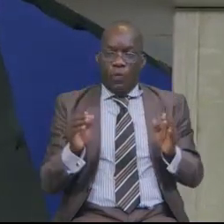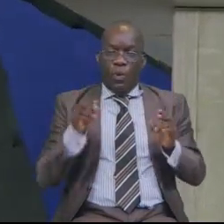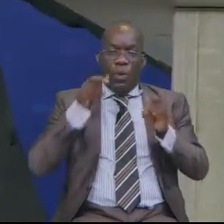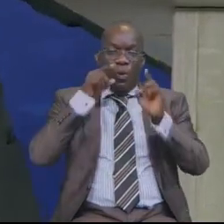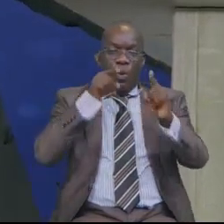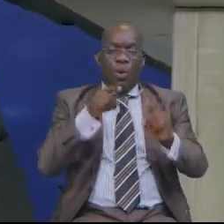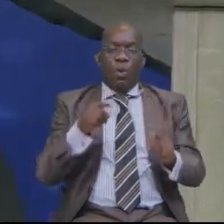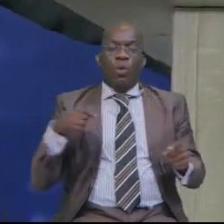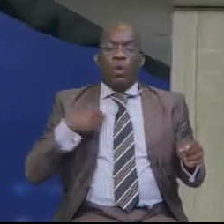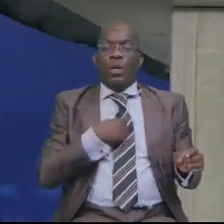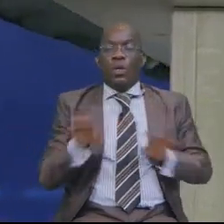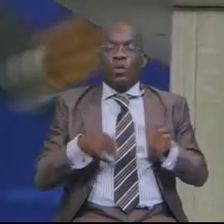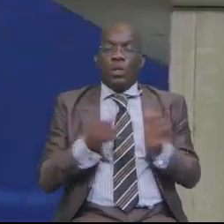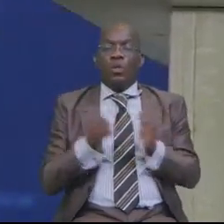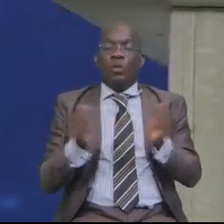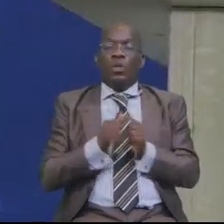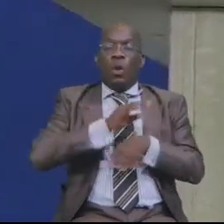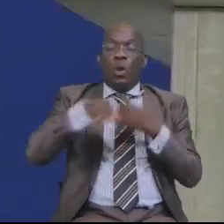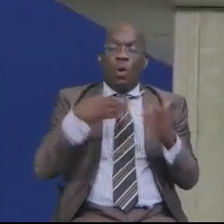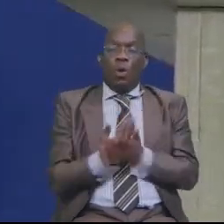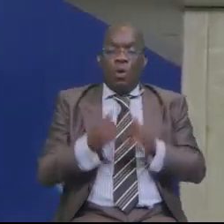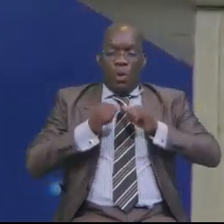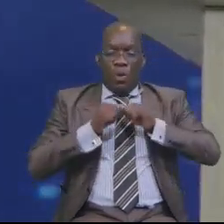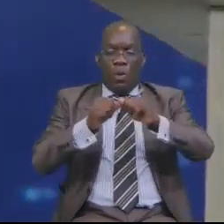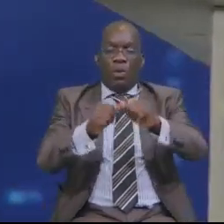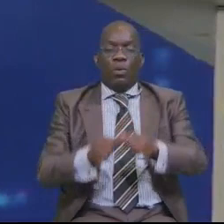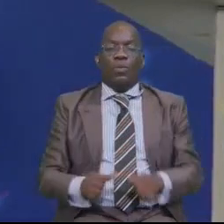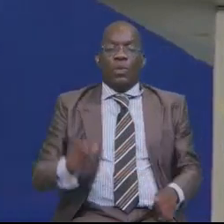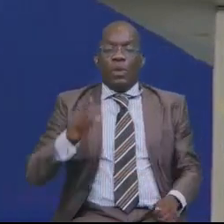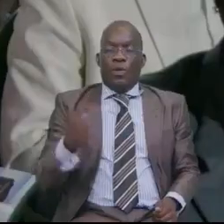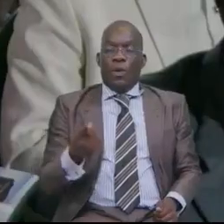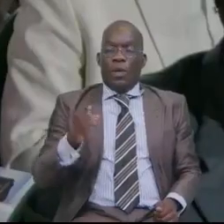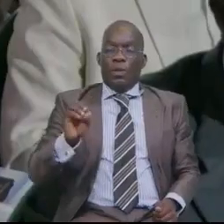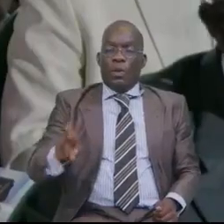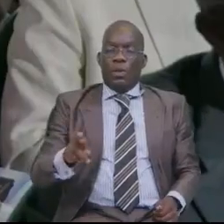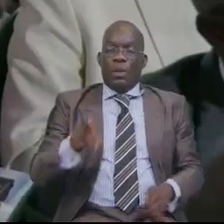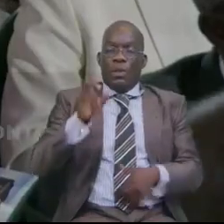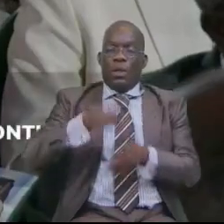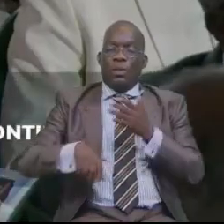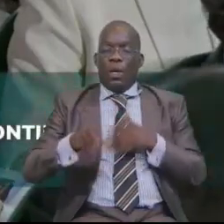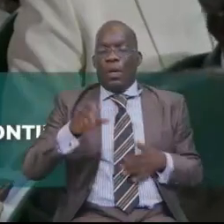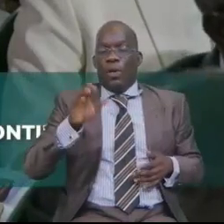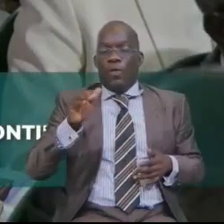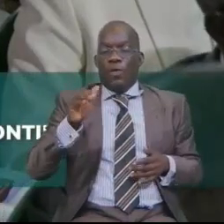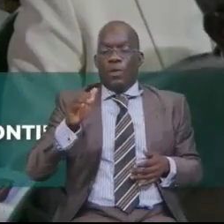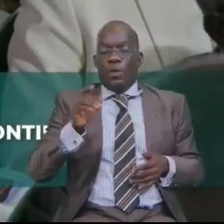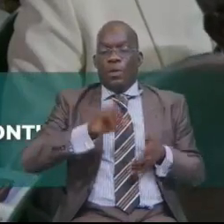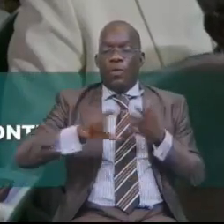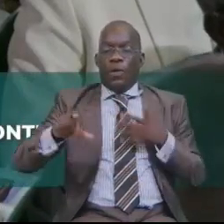all consistency. In 1 Corinthians chapter 15, I'm reading from verse 10. 1